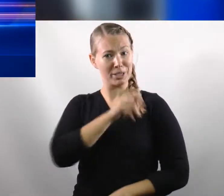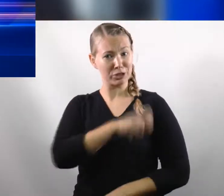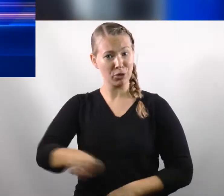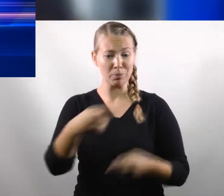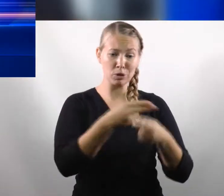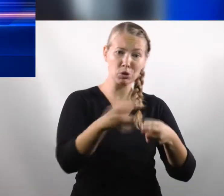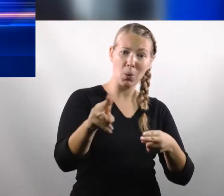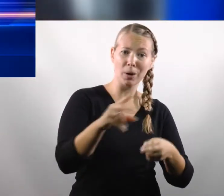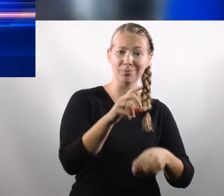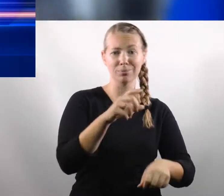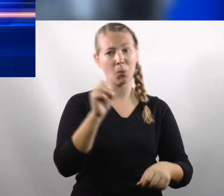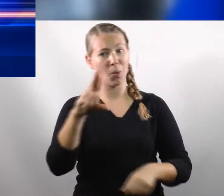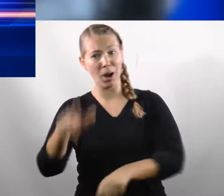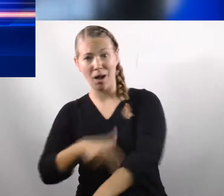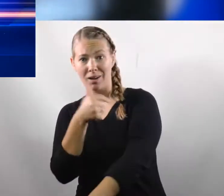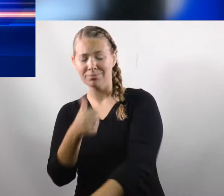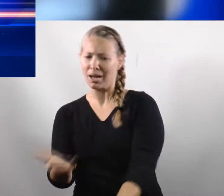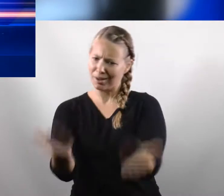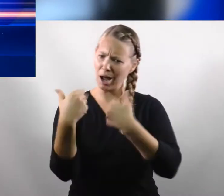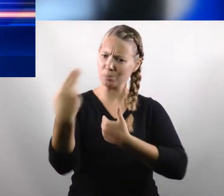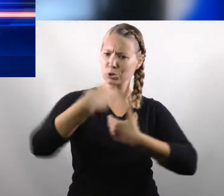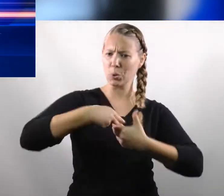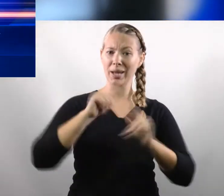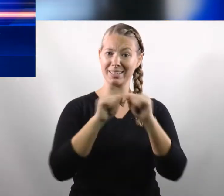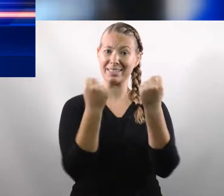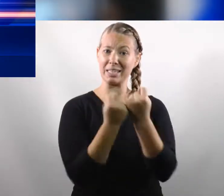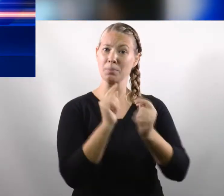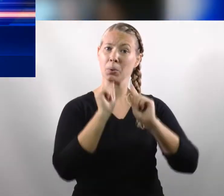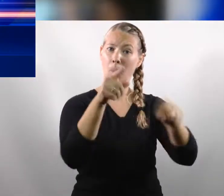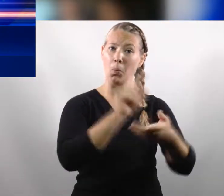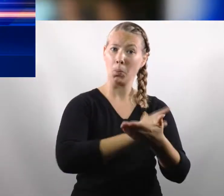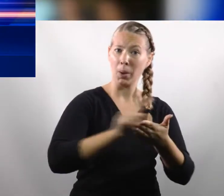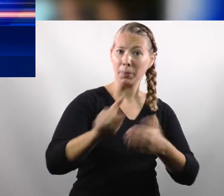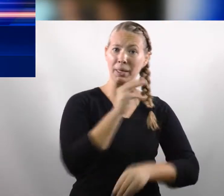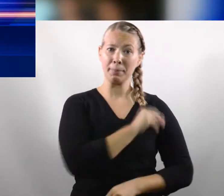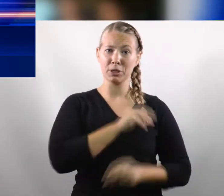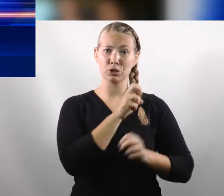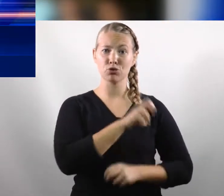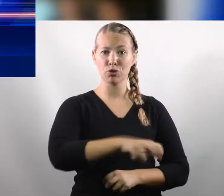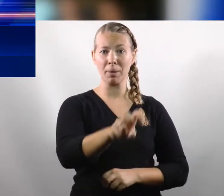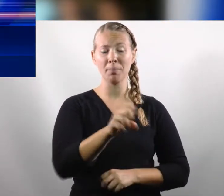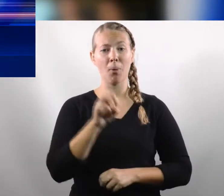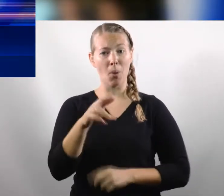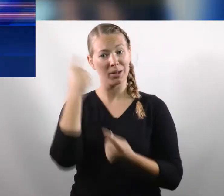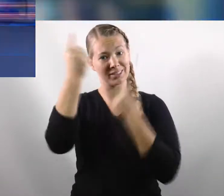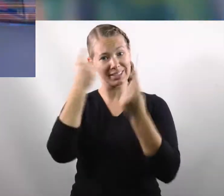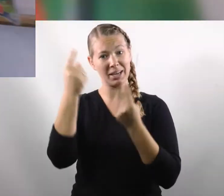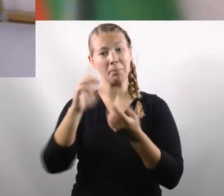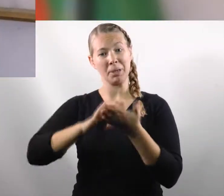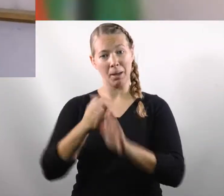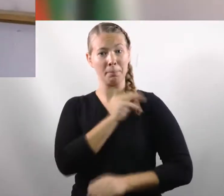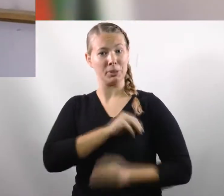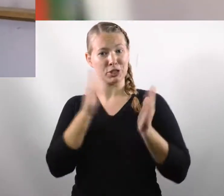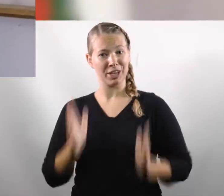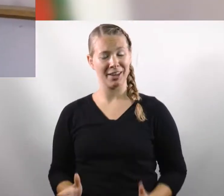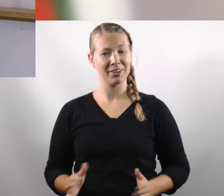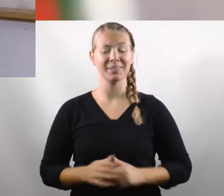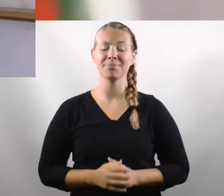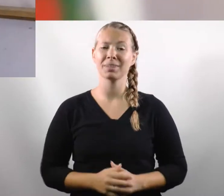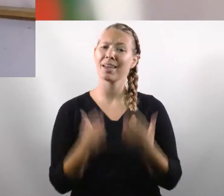one of our teams on a week-long trip or consider a longer career in the mission field. Thank you for taking the time to learn